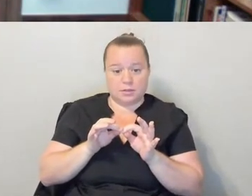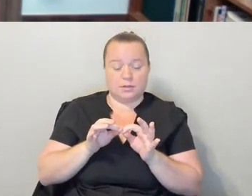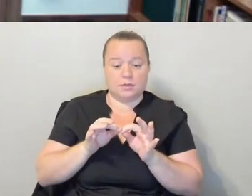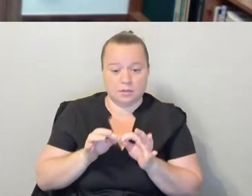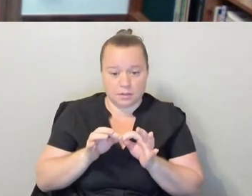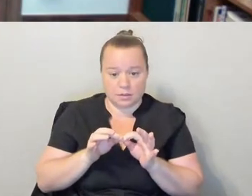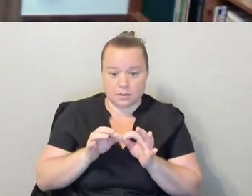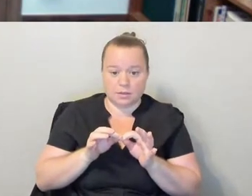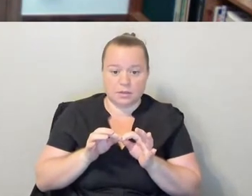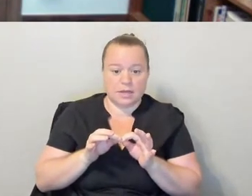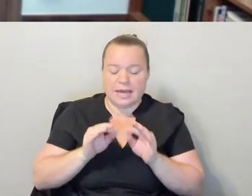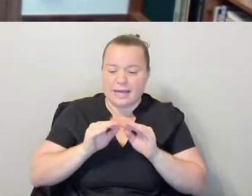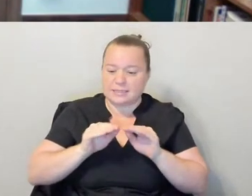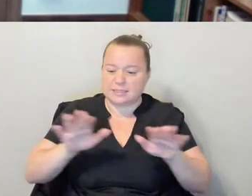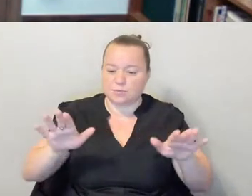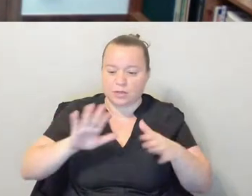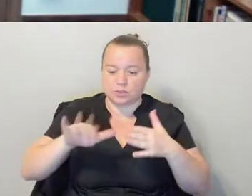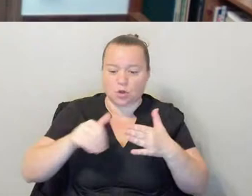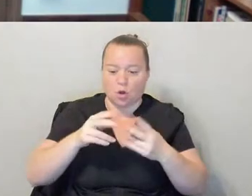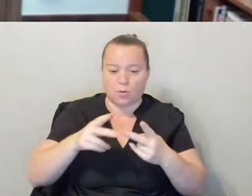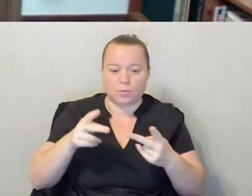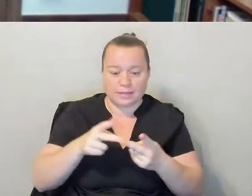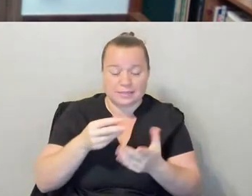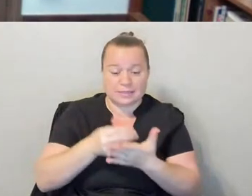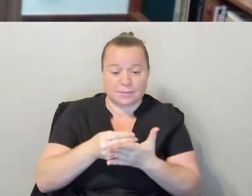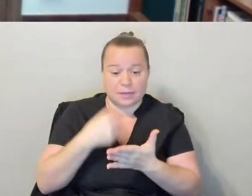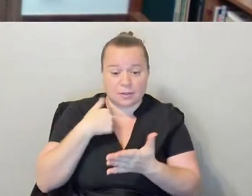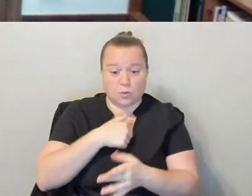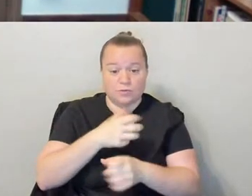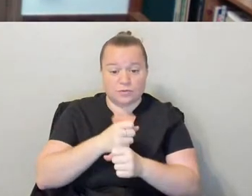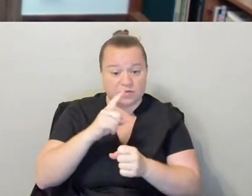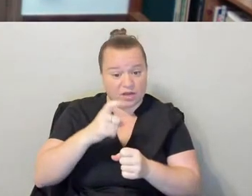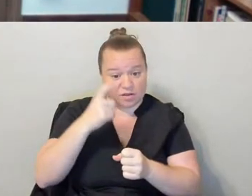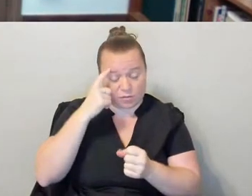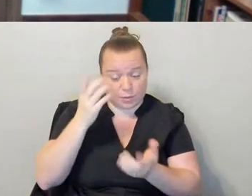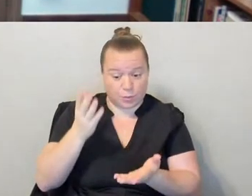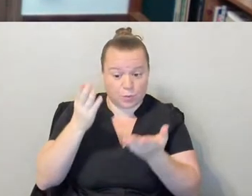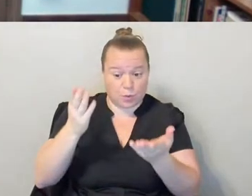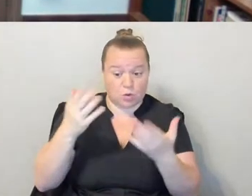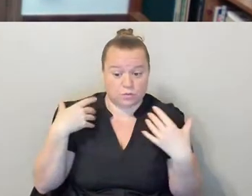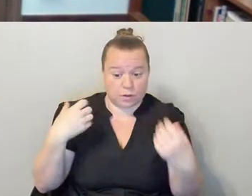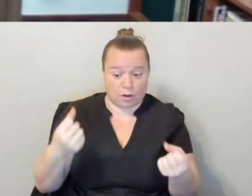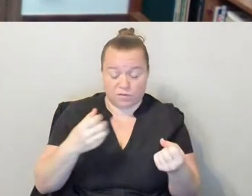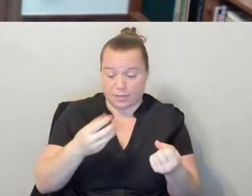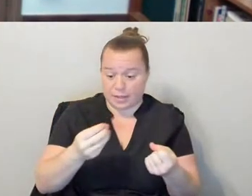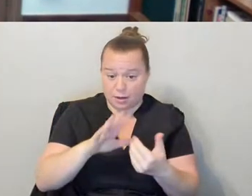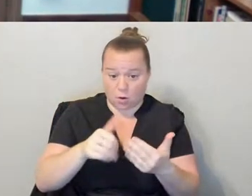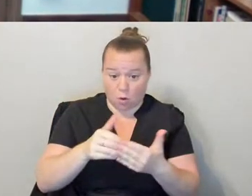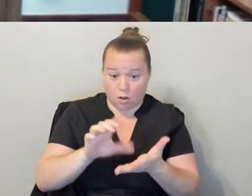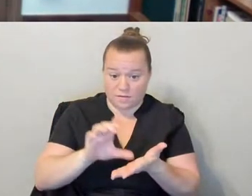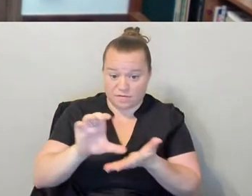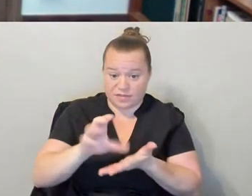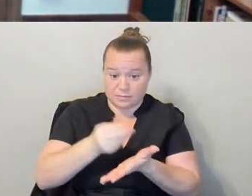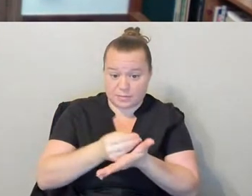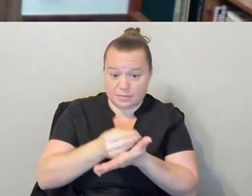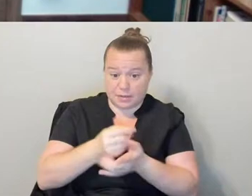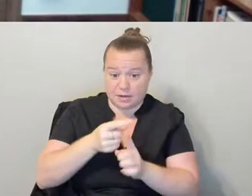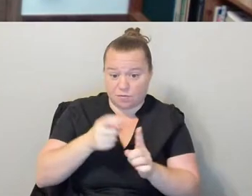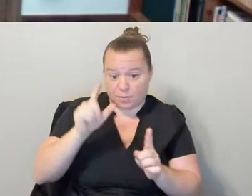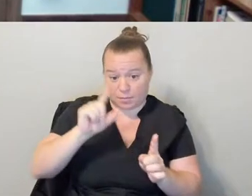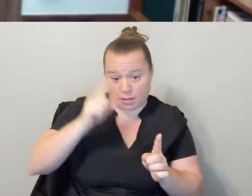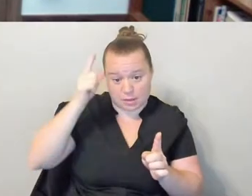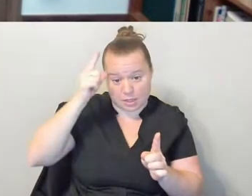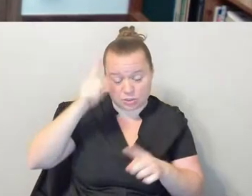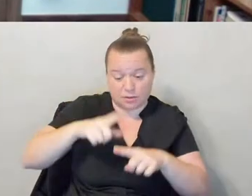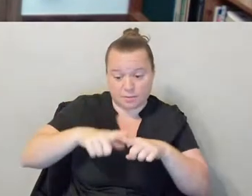we receive. The government has proposed the recovery and all the investments of the fund from a logic that is based in